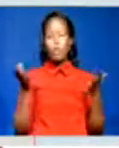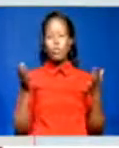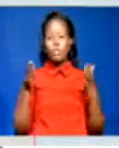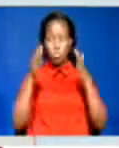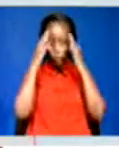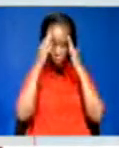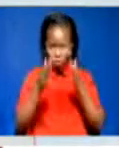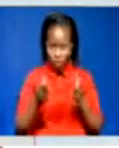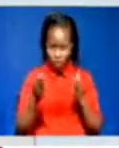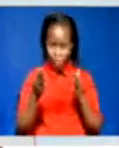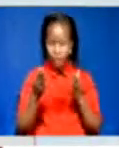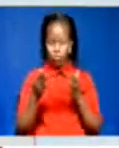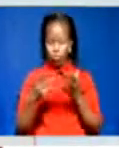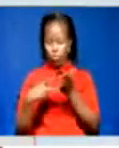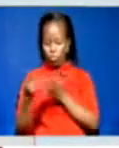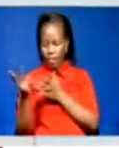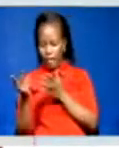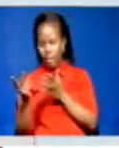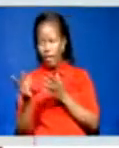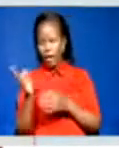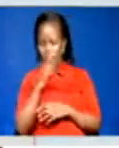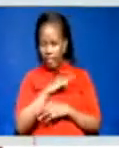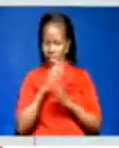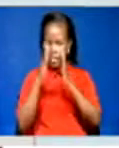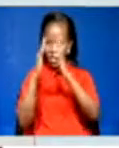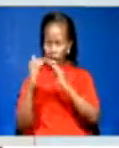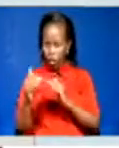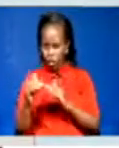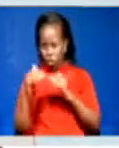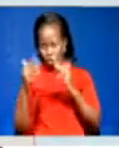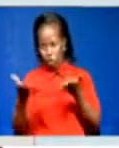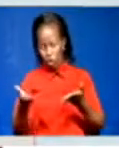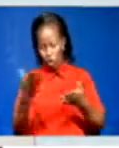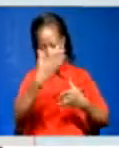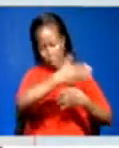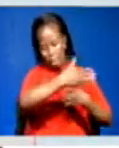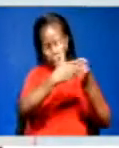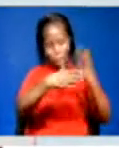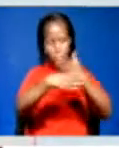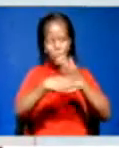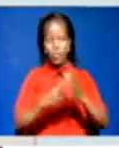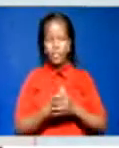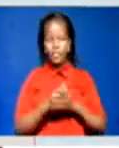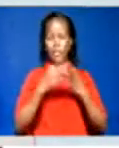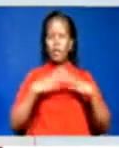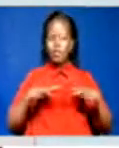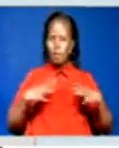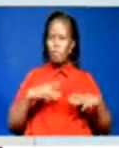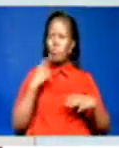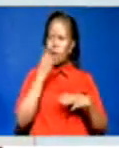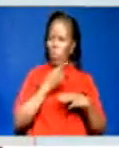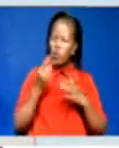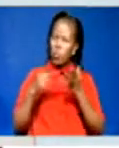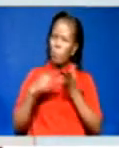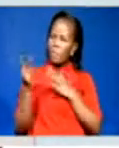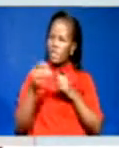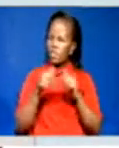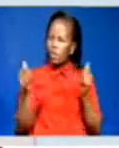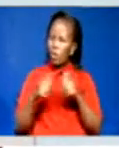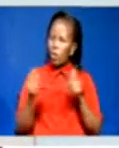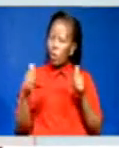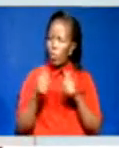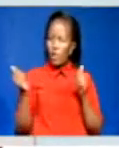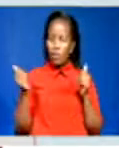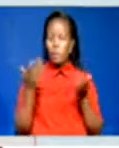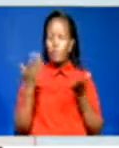a ready-made house or building. For those who have very good pay, most likely you go for completed